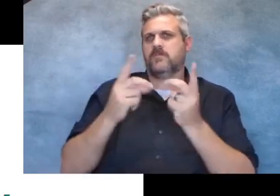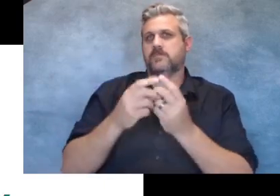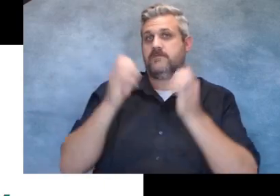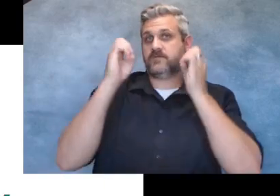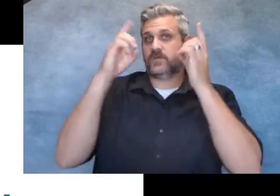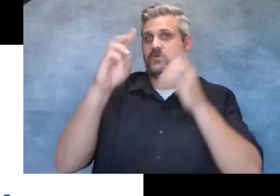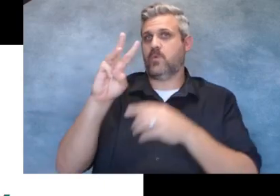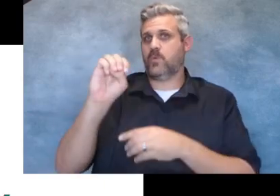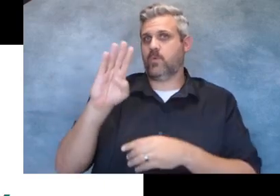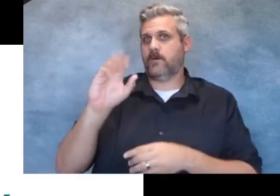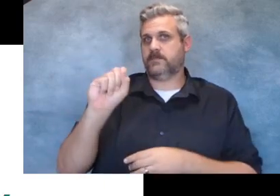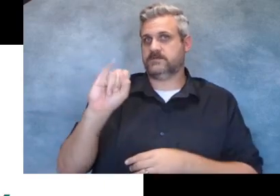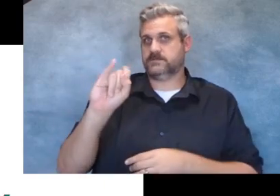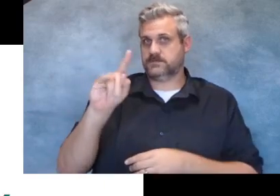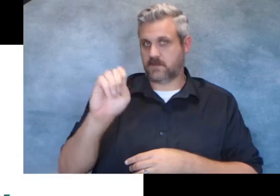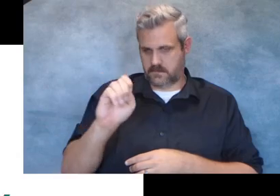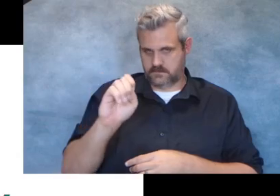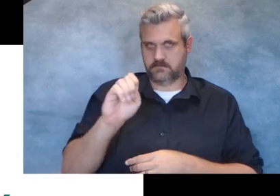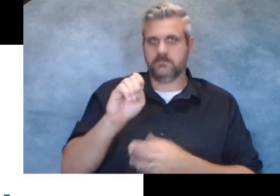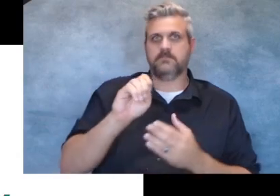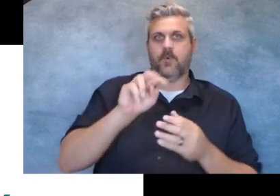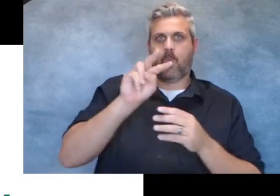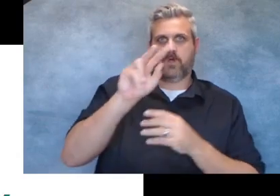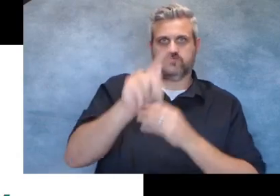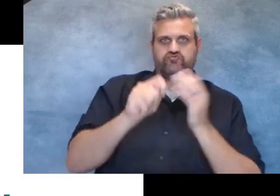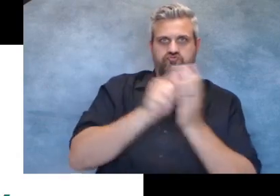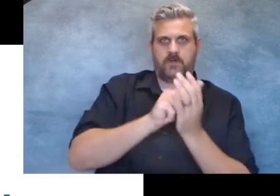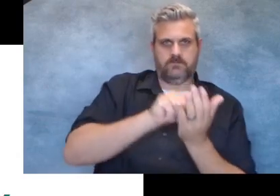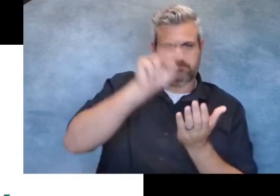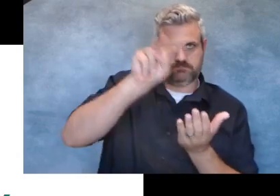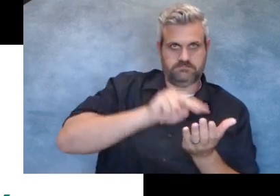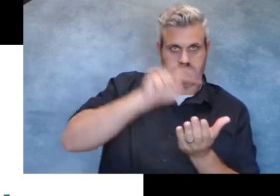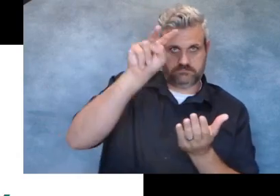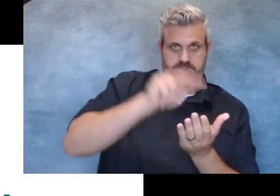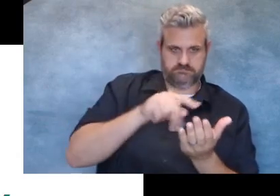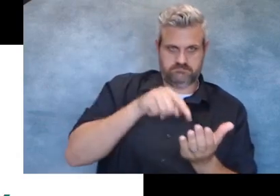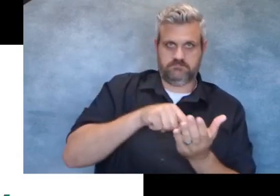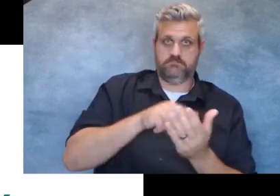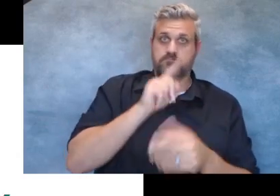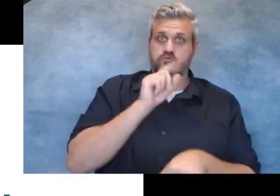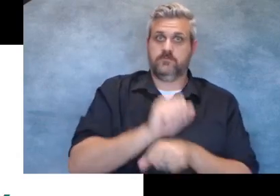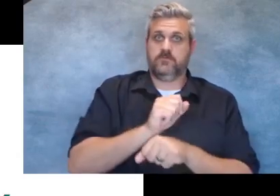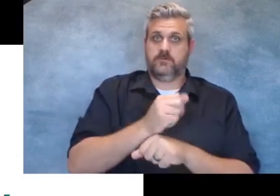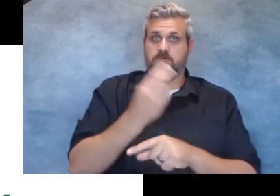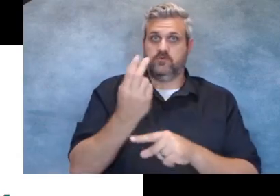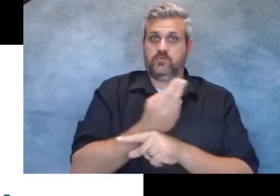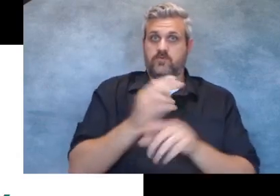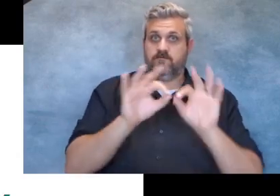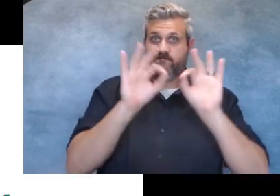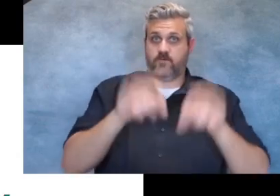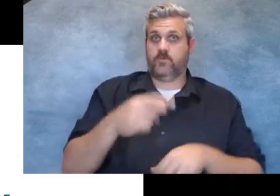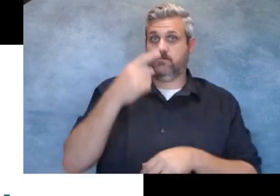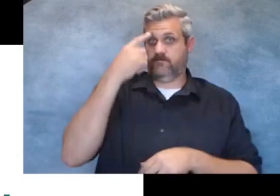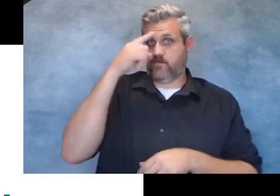Education website, along with the module, in order to follow along with the actual form that will be used in the ARC meeting.